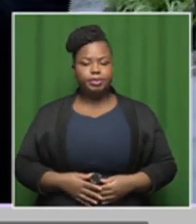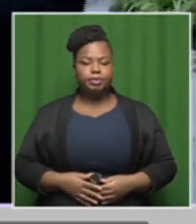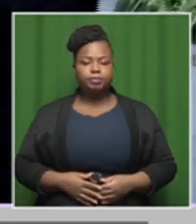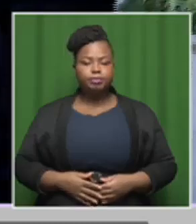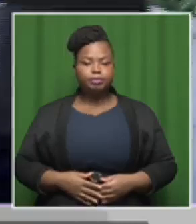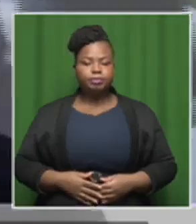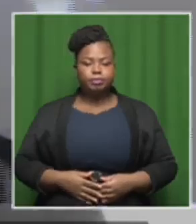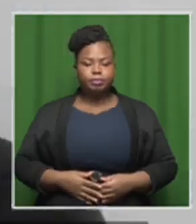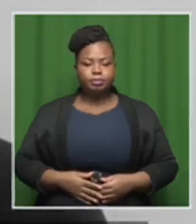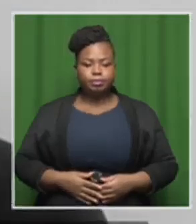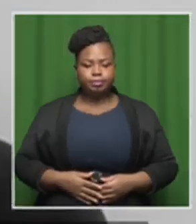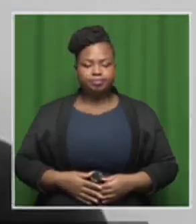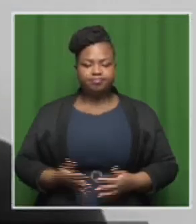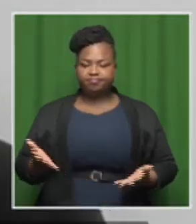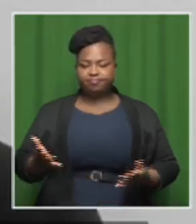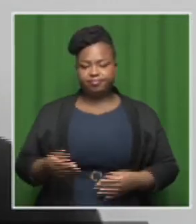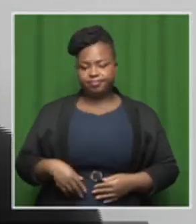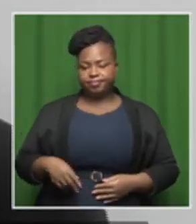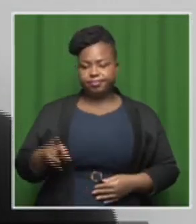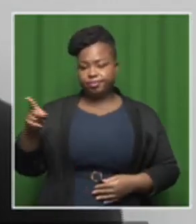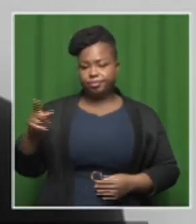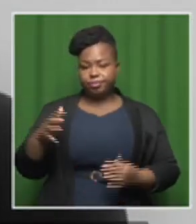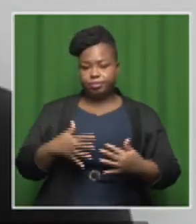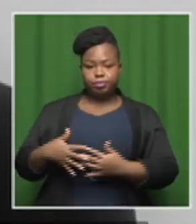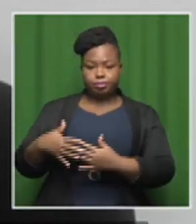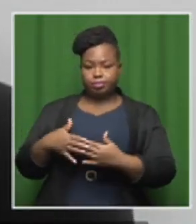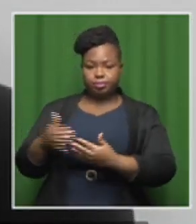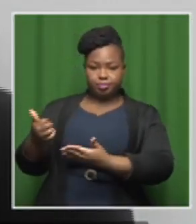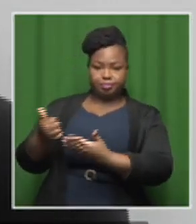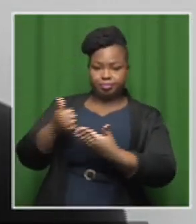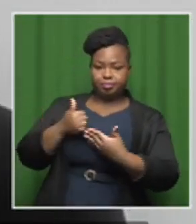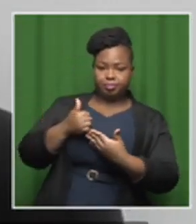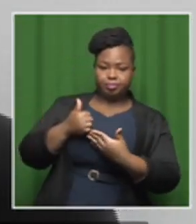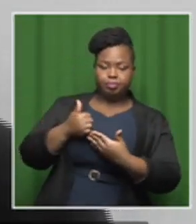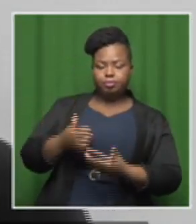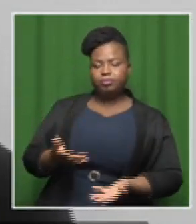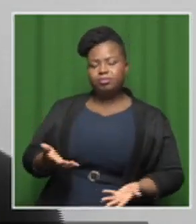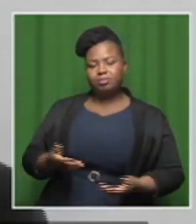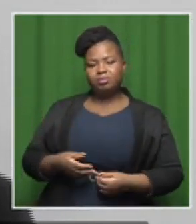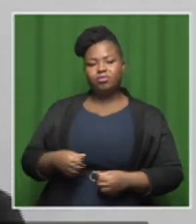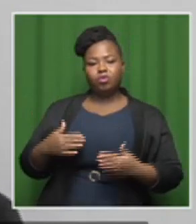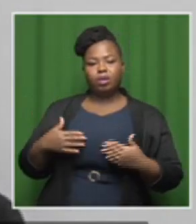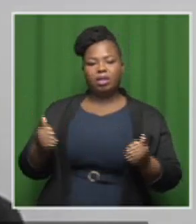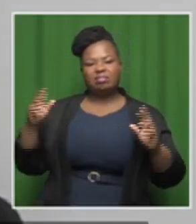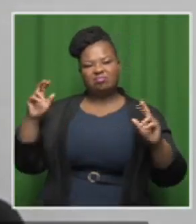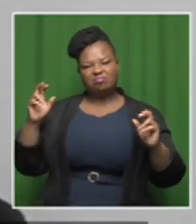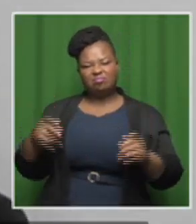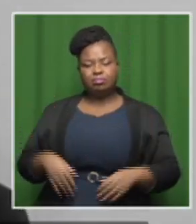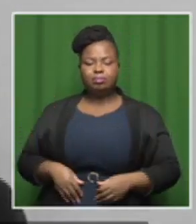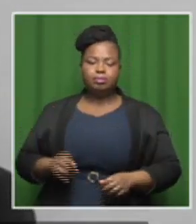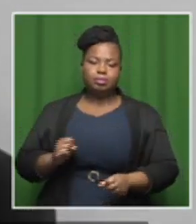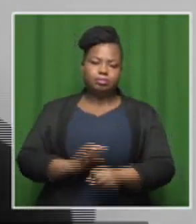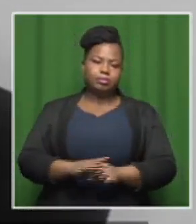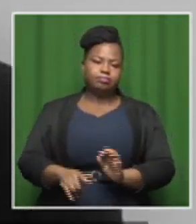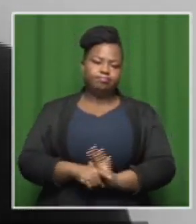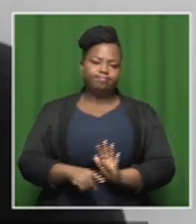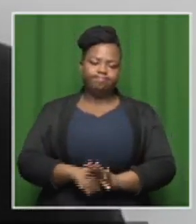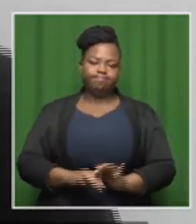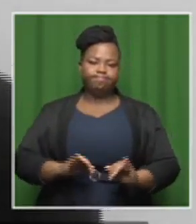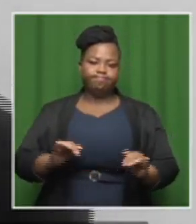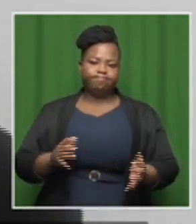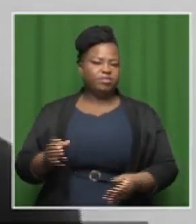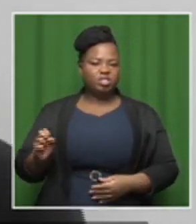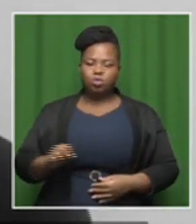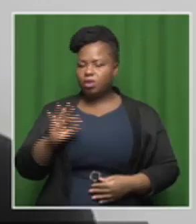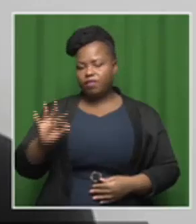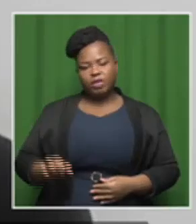the collapsing of US aid has been devastating for countries around the world. South Africa less so, because we are not